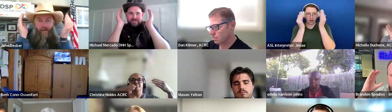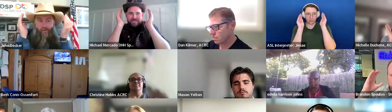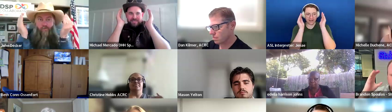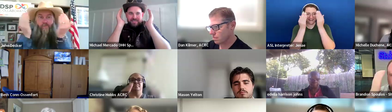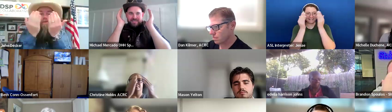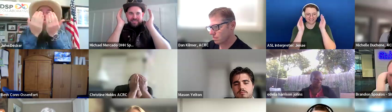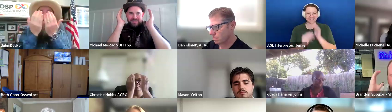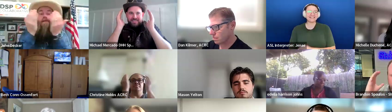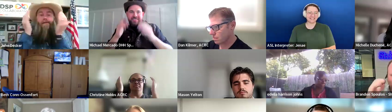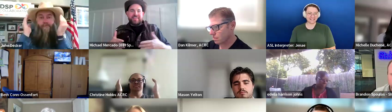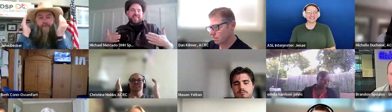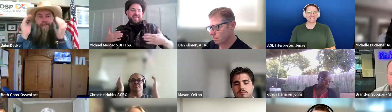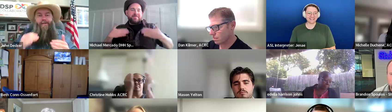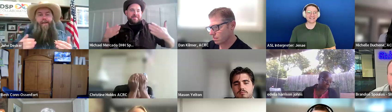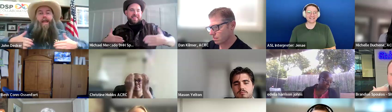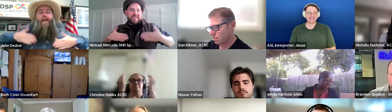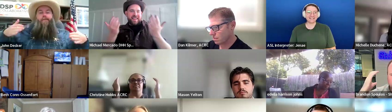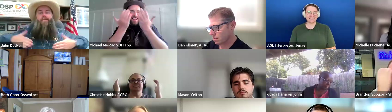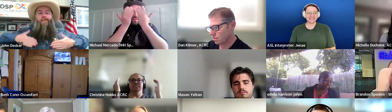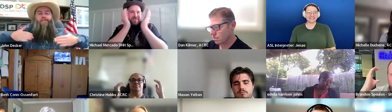and then Halloween.